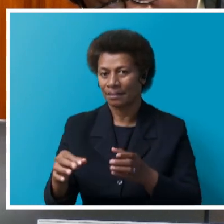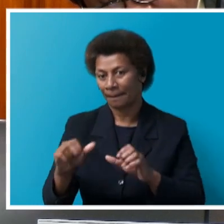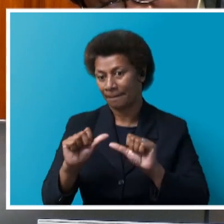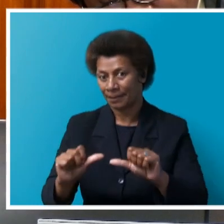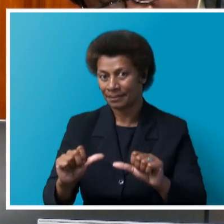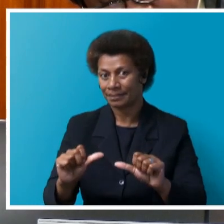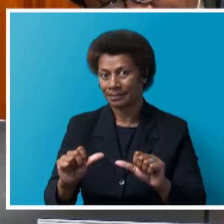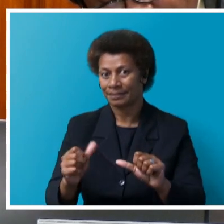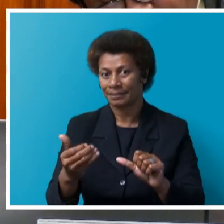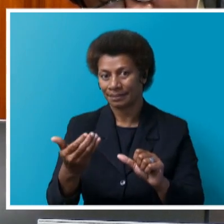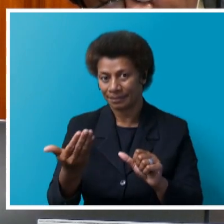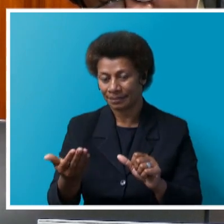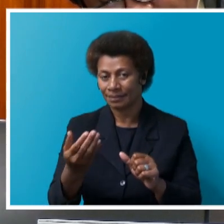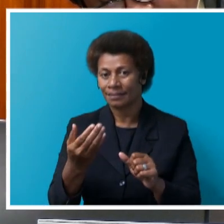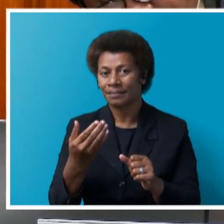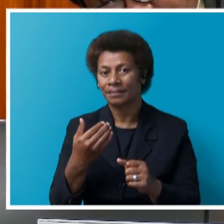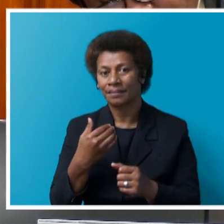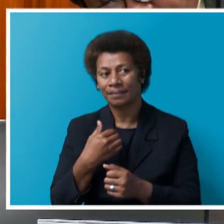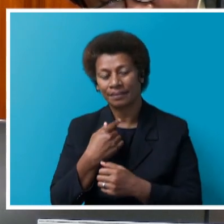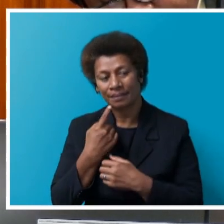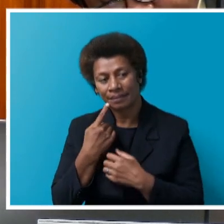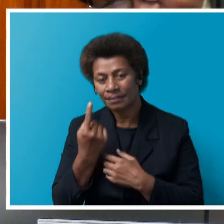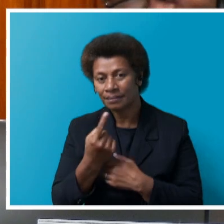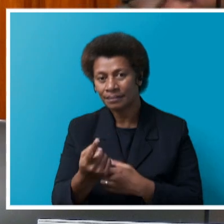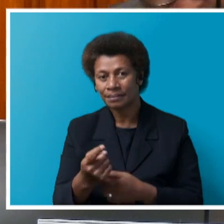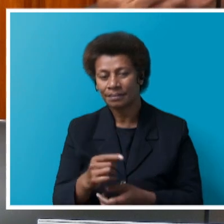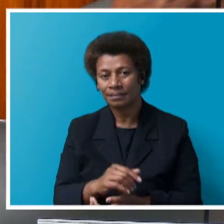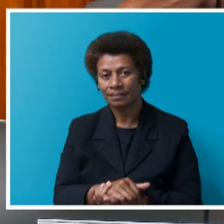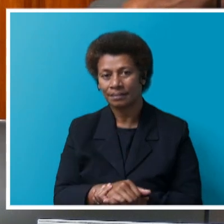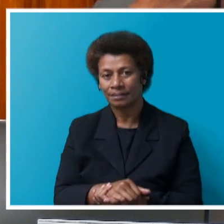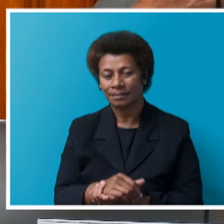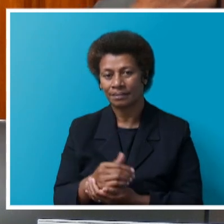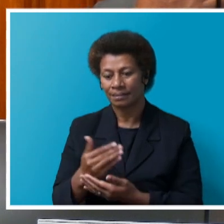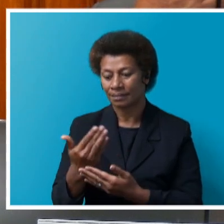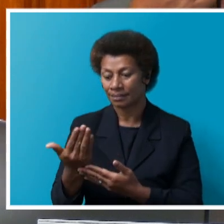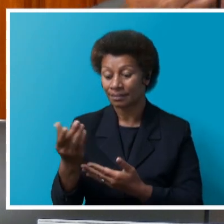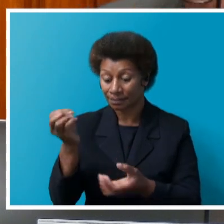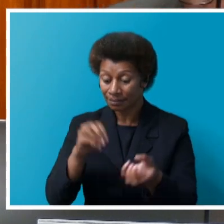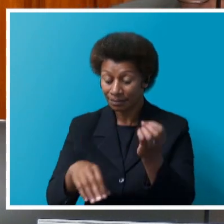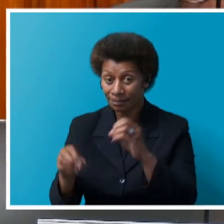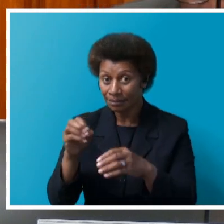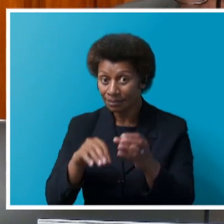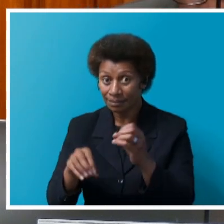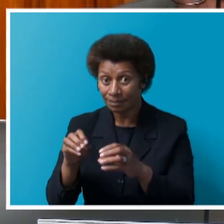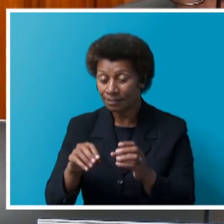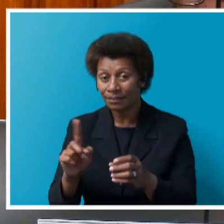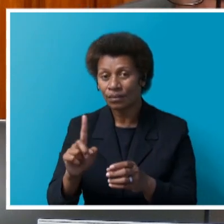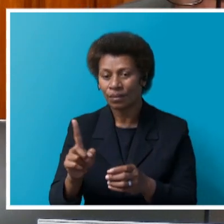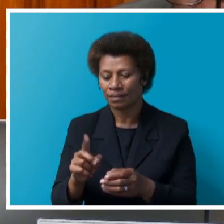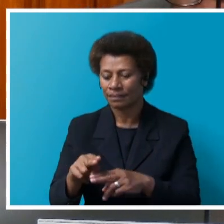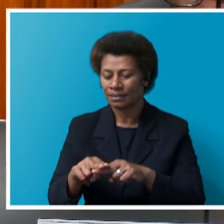the operationalization of its provisions, further contribute to the realization of Fiji's